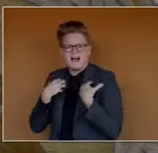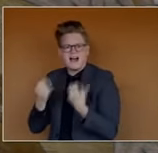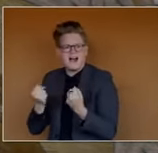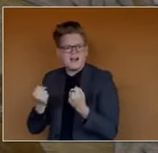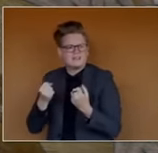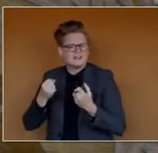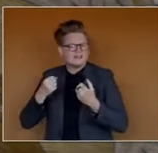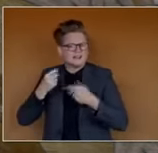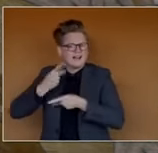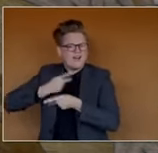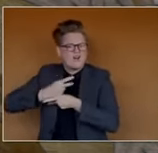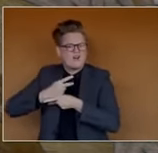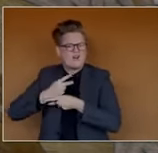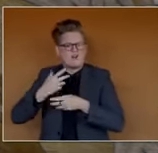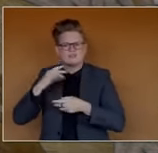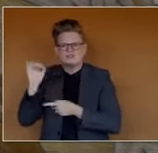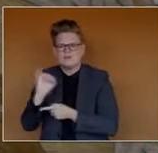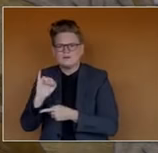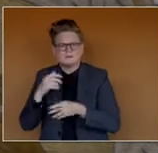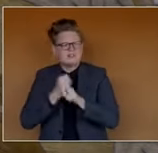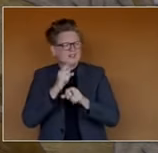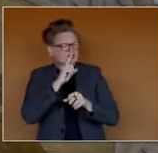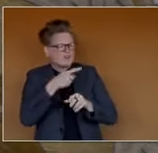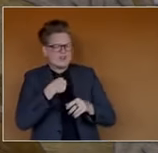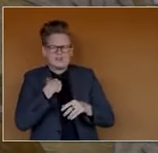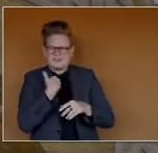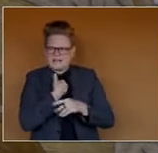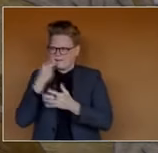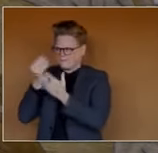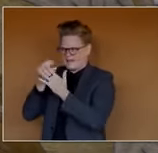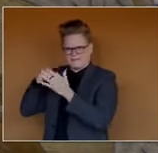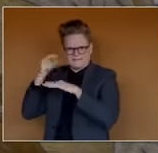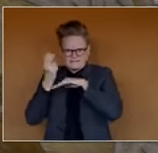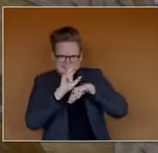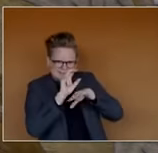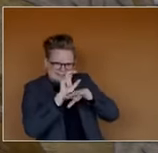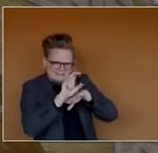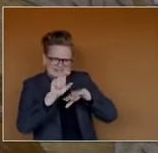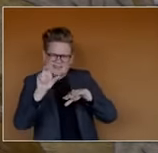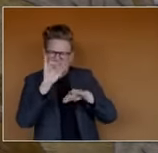costs. That is what this budget is about. This is an opportunity to